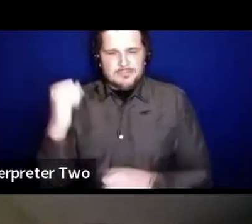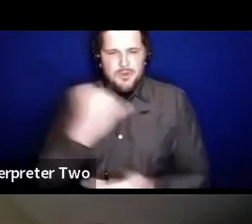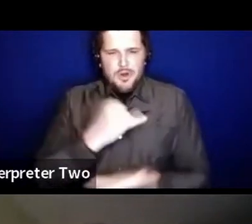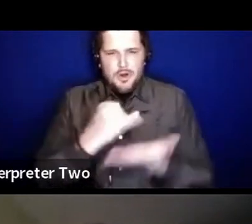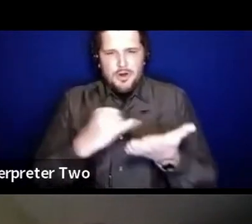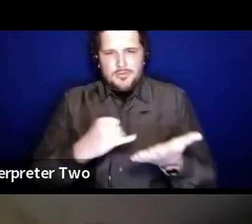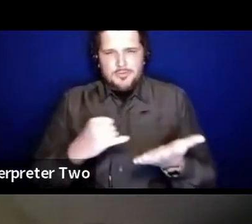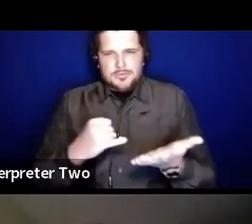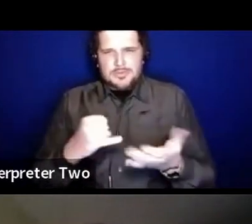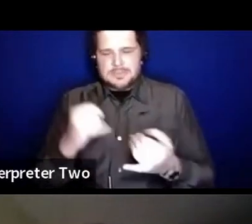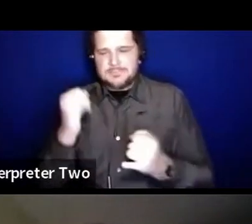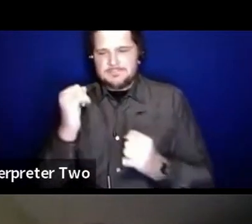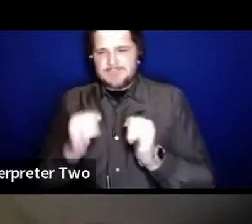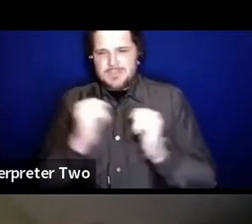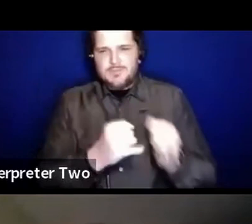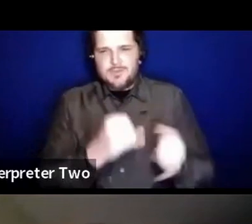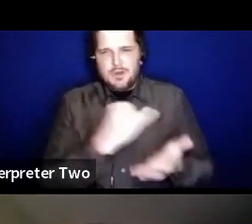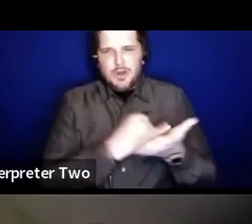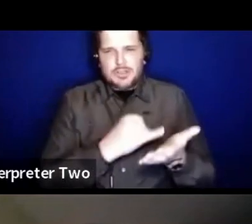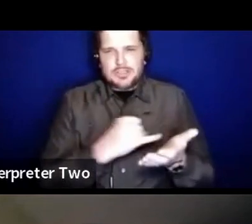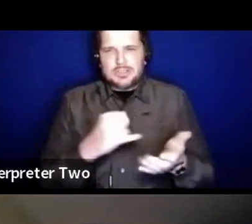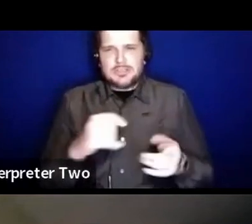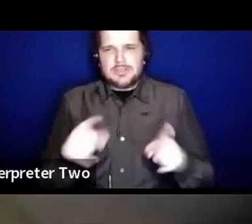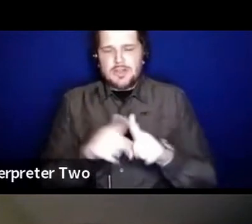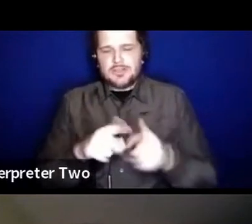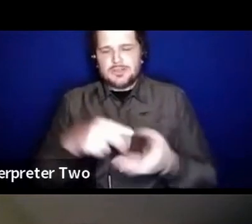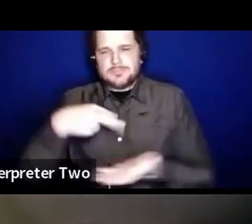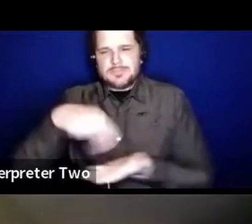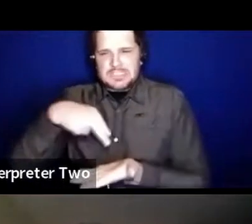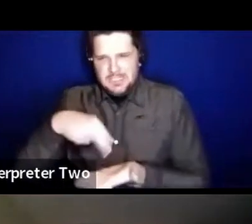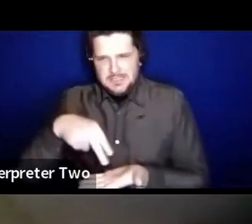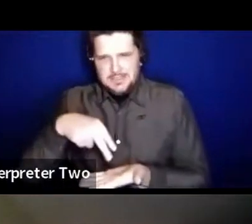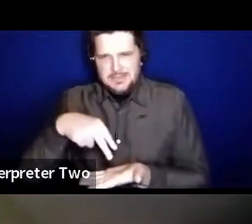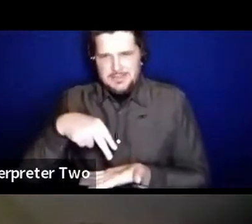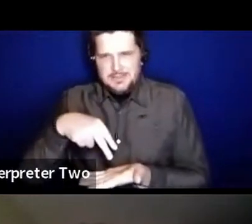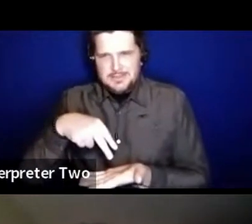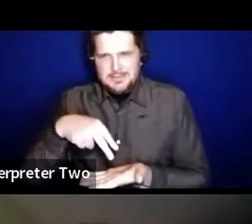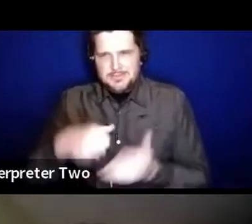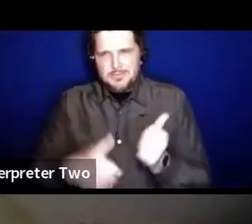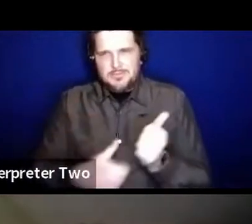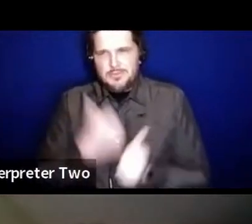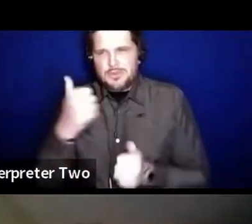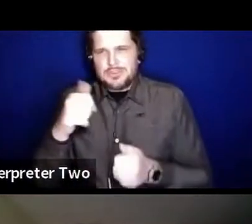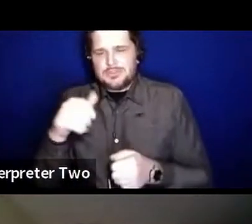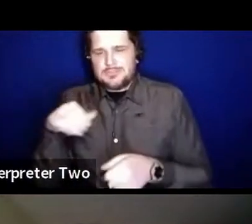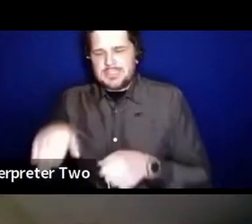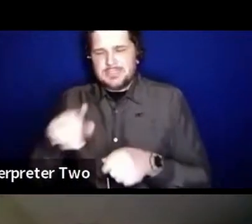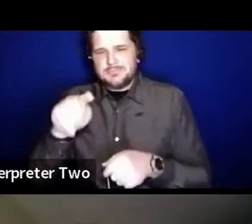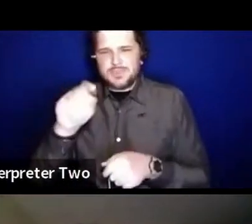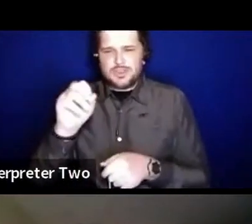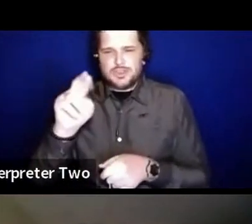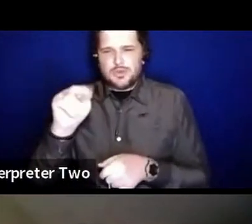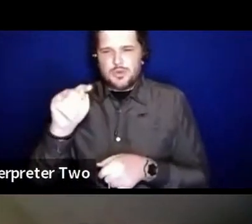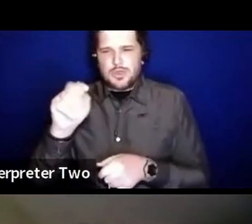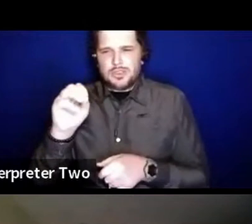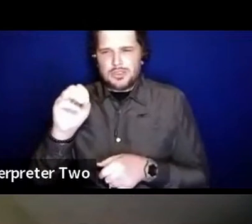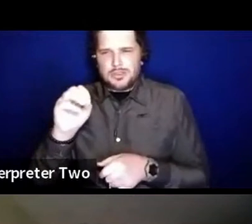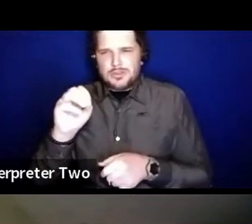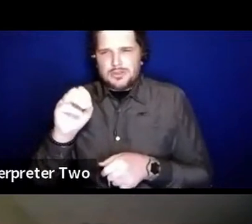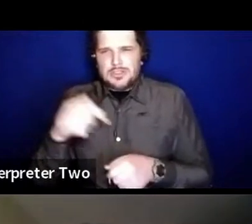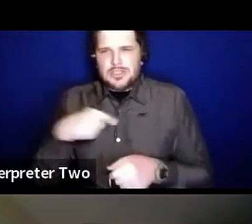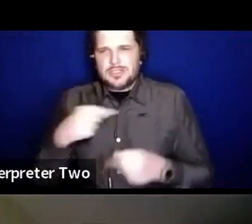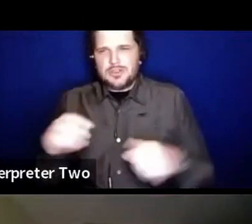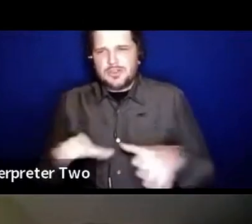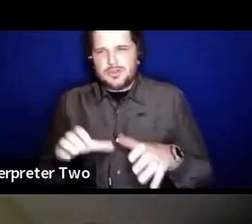in the visual arts and as well as in dance. Mostly located in Toronto. I do a lot of work in